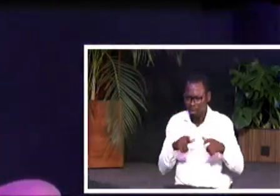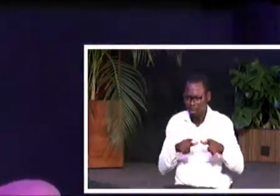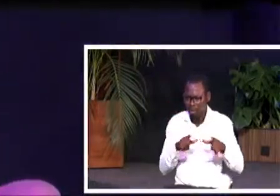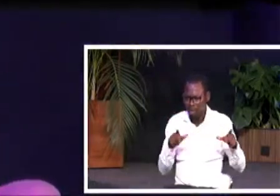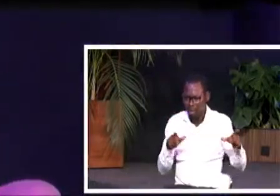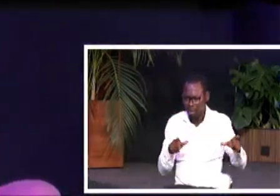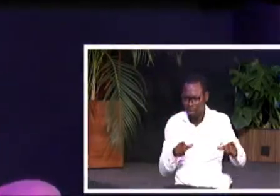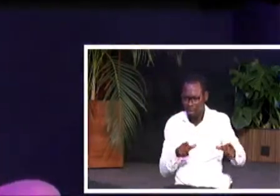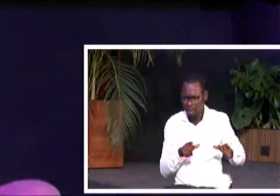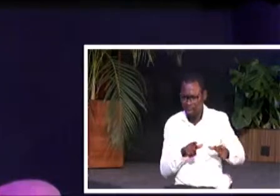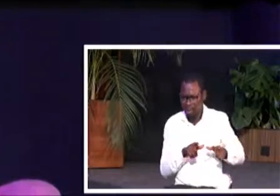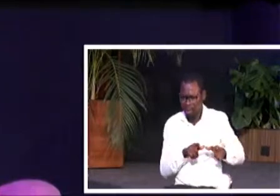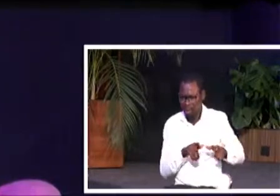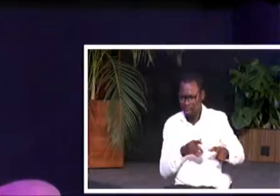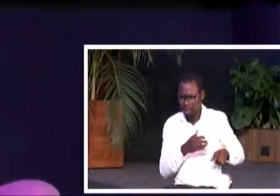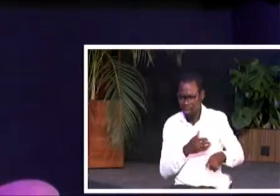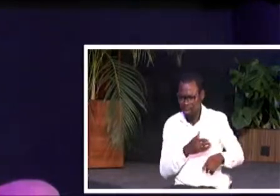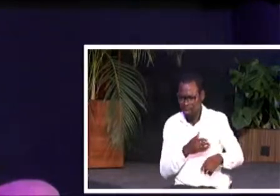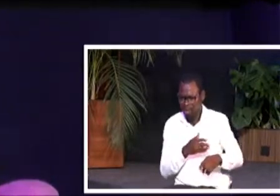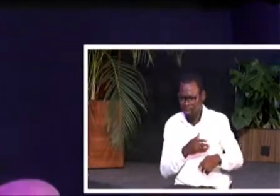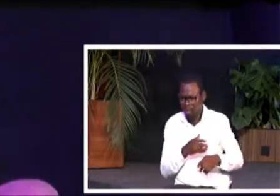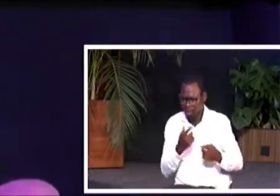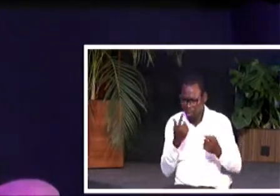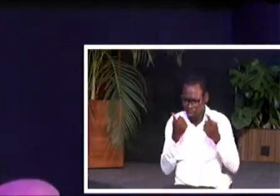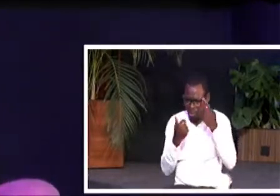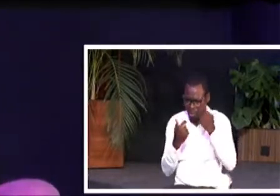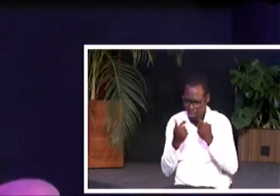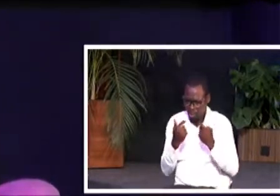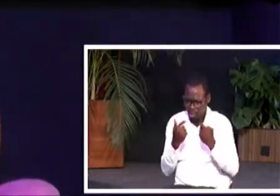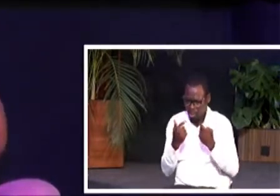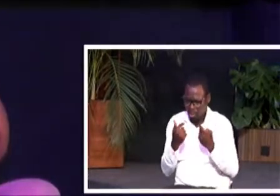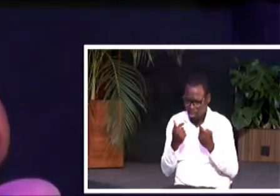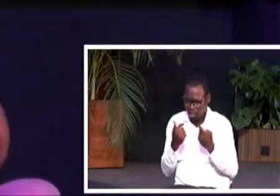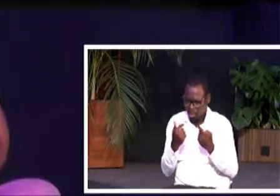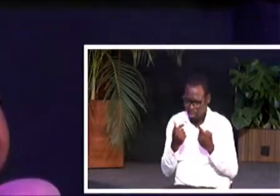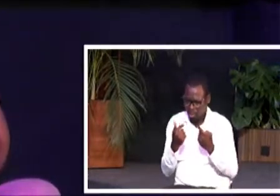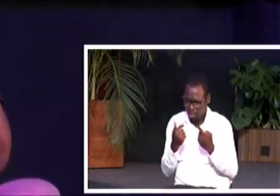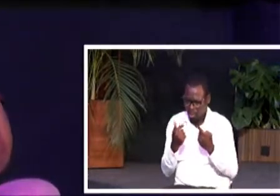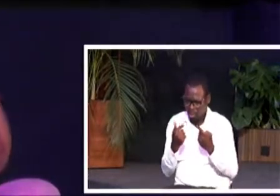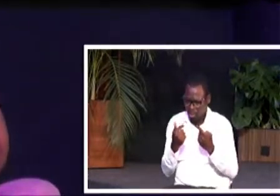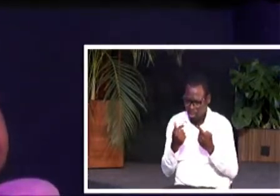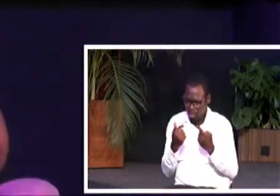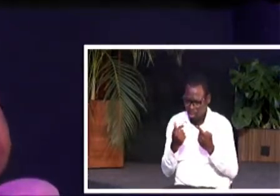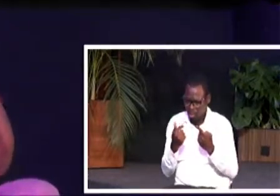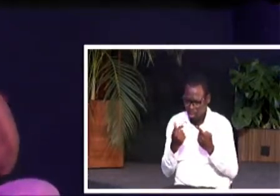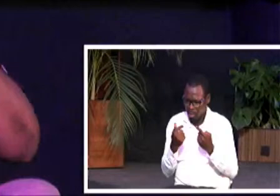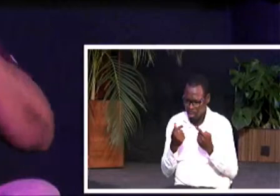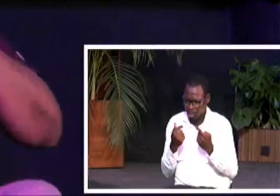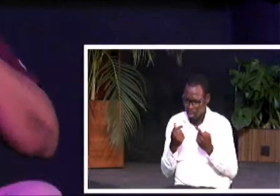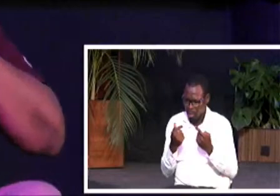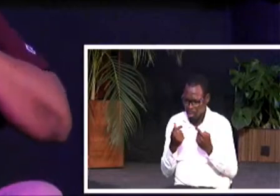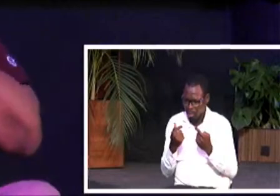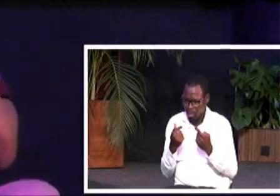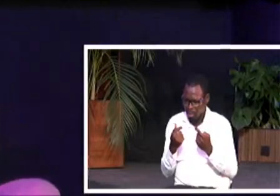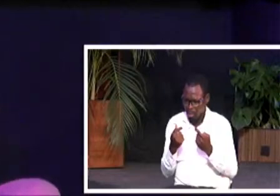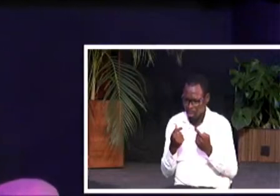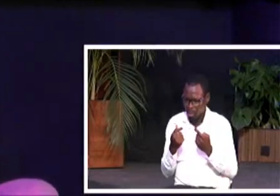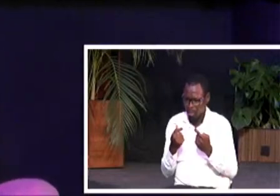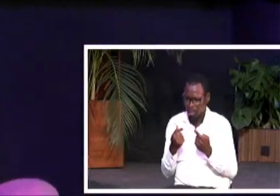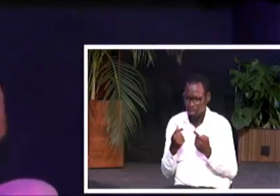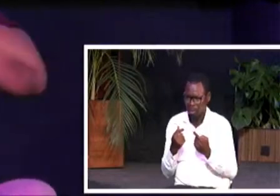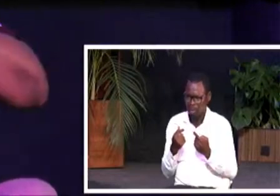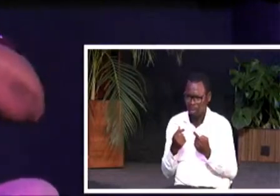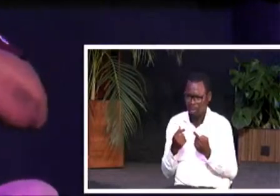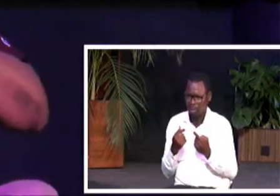they are worried, you know, because they tend to get targeted. I don't know why that